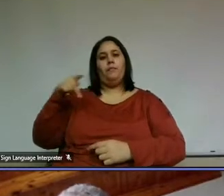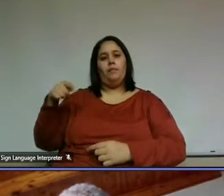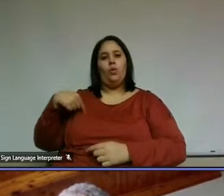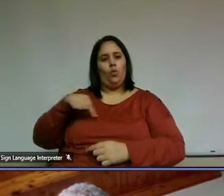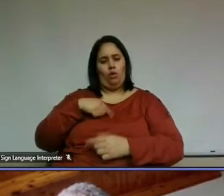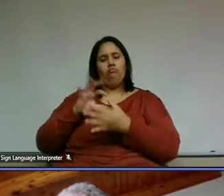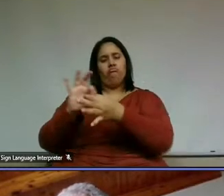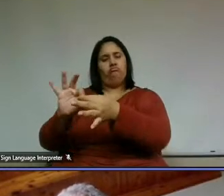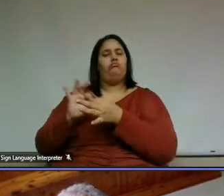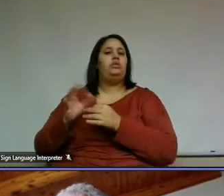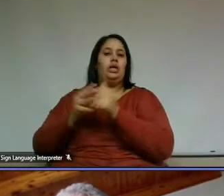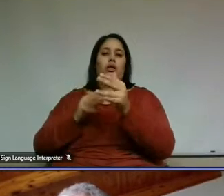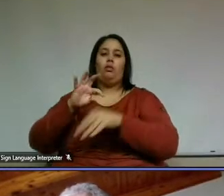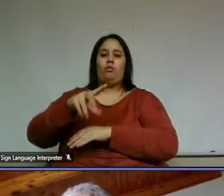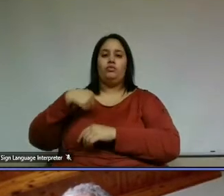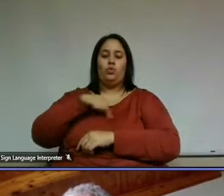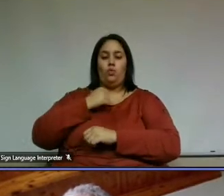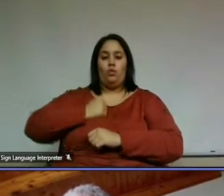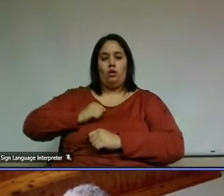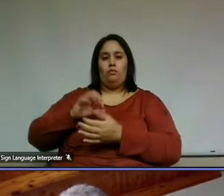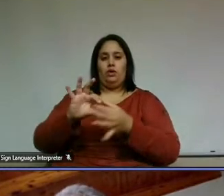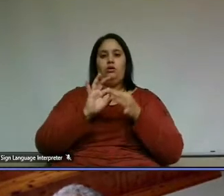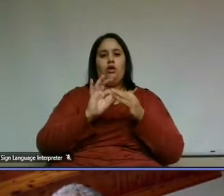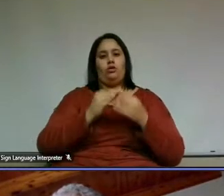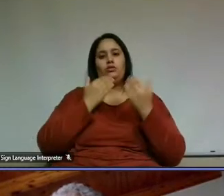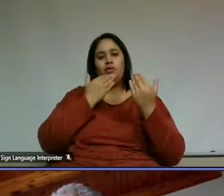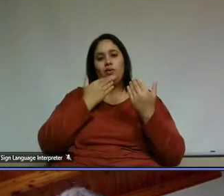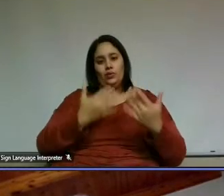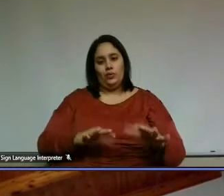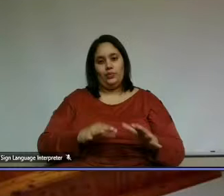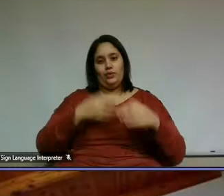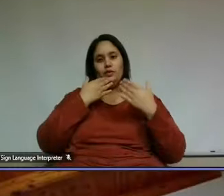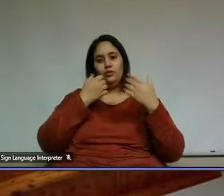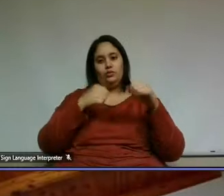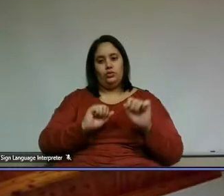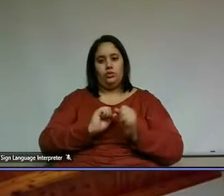the province would like us to engage with. Thank you very much. Thank you, Chair.